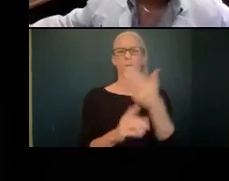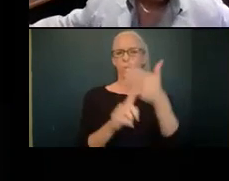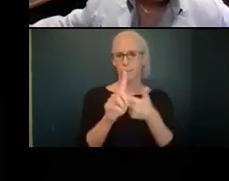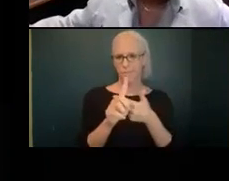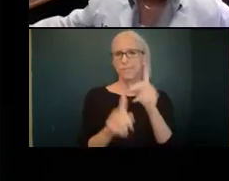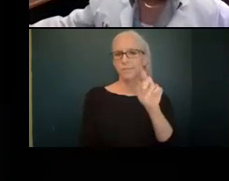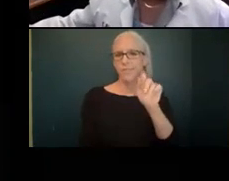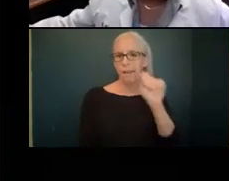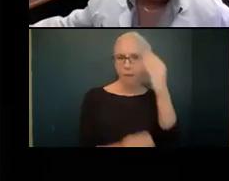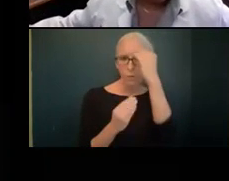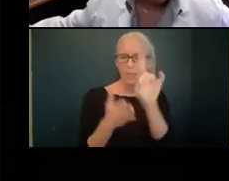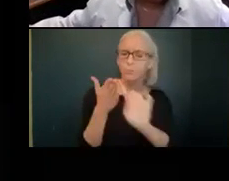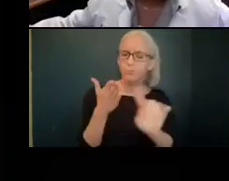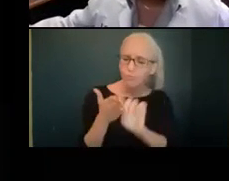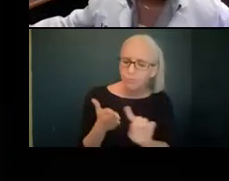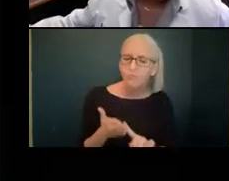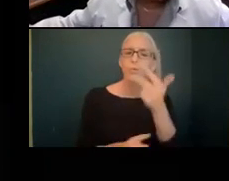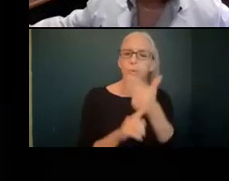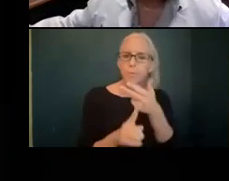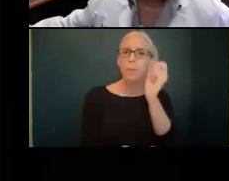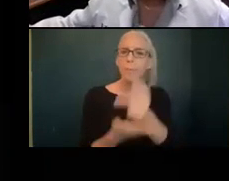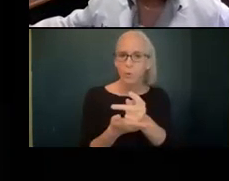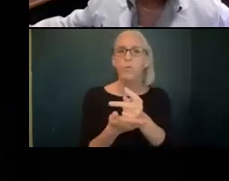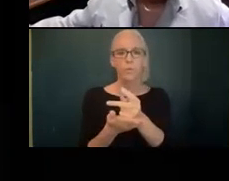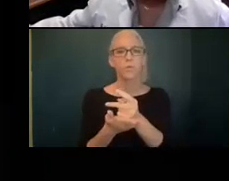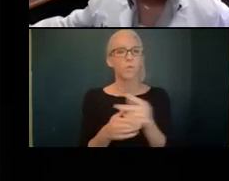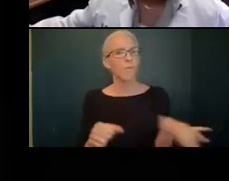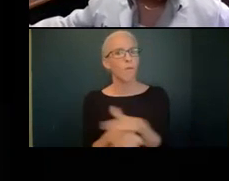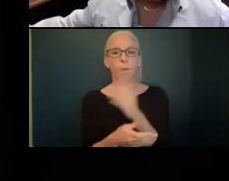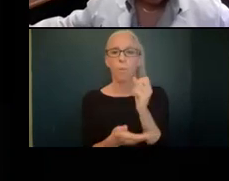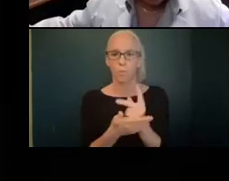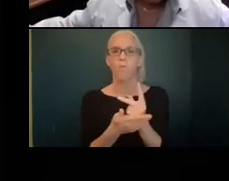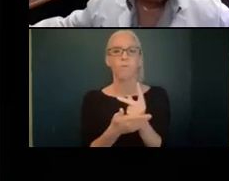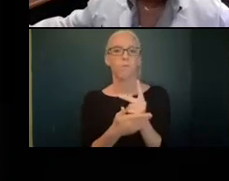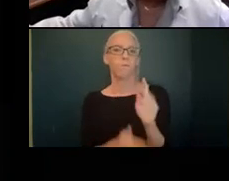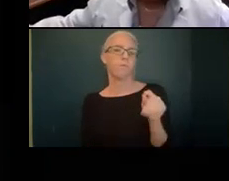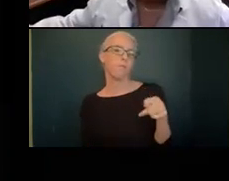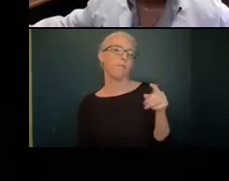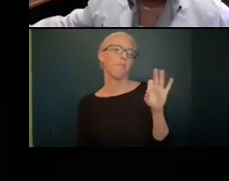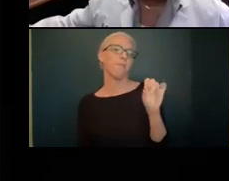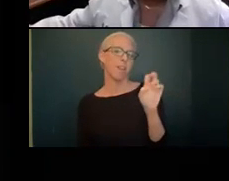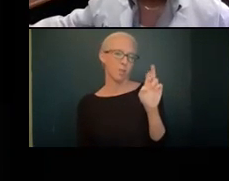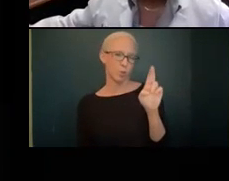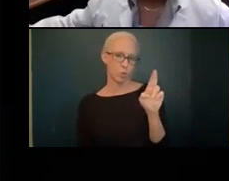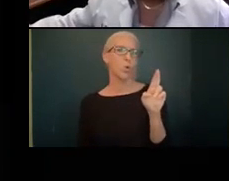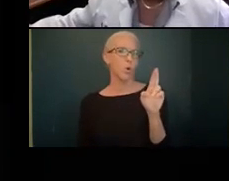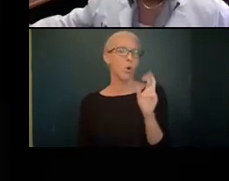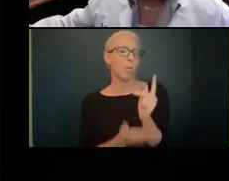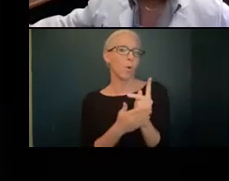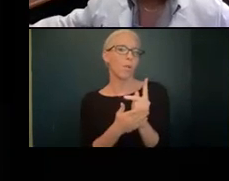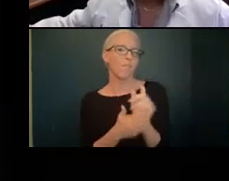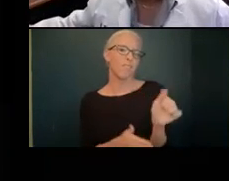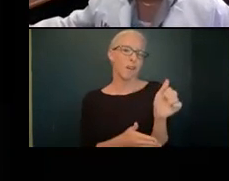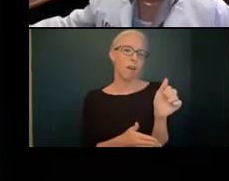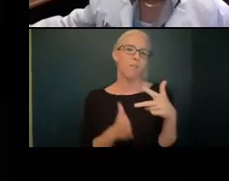authorization. And now we have vaccines like Pfizer that have already been fully approved, and all the others are very much almost there already getting it at. But this